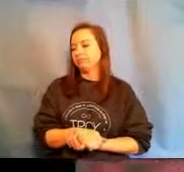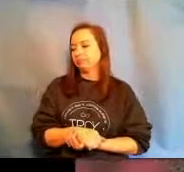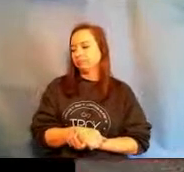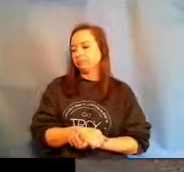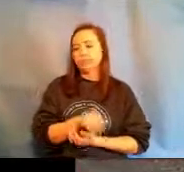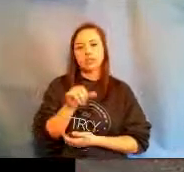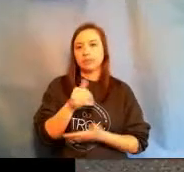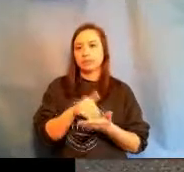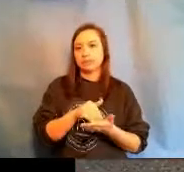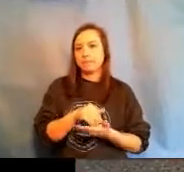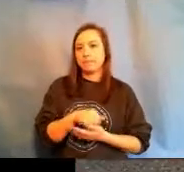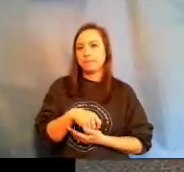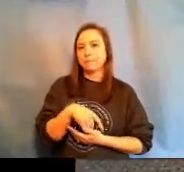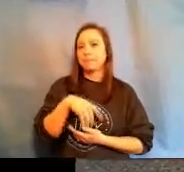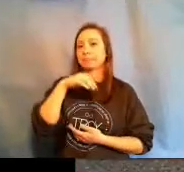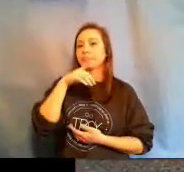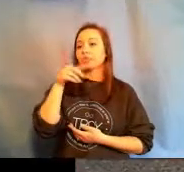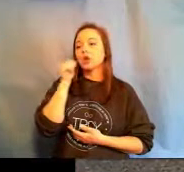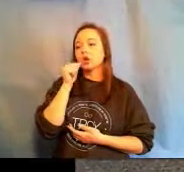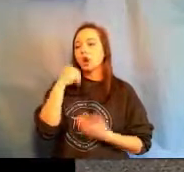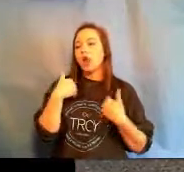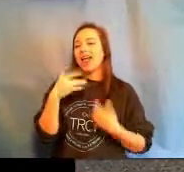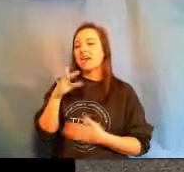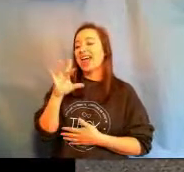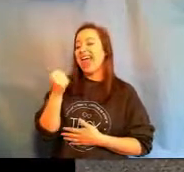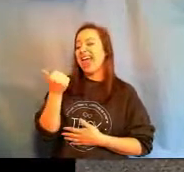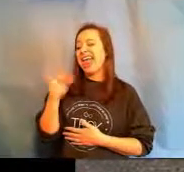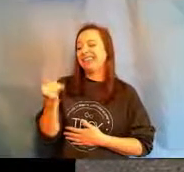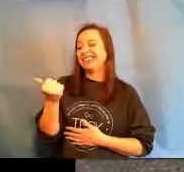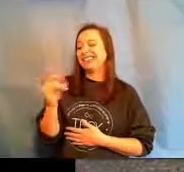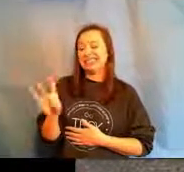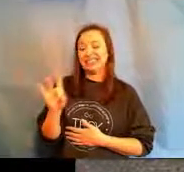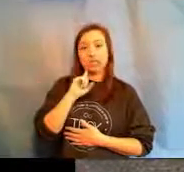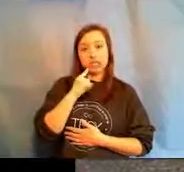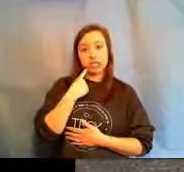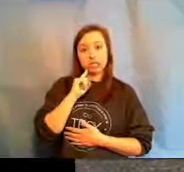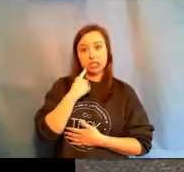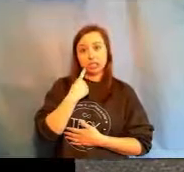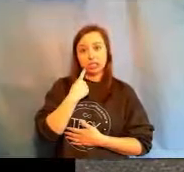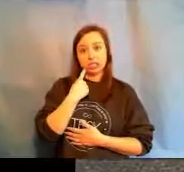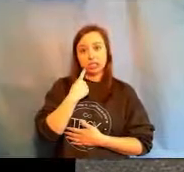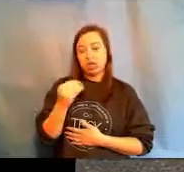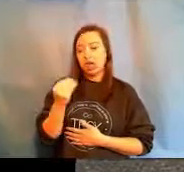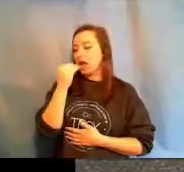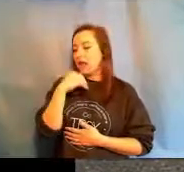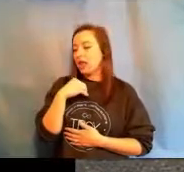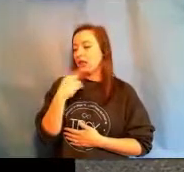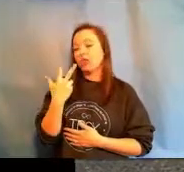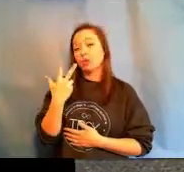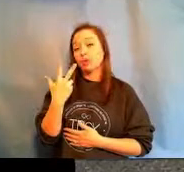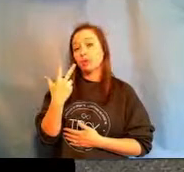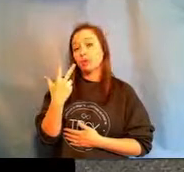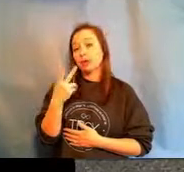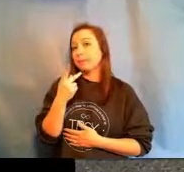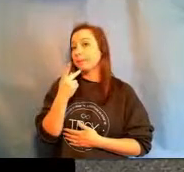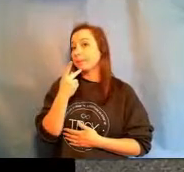this one the same way. Kate started off with 18 candy hearts. She ate 3 pink candy